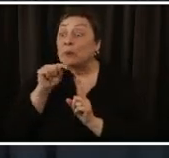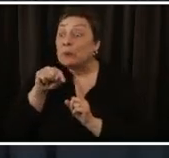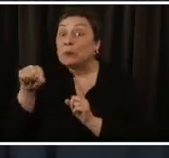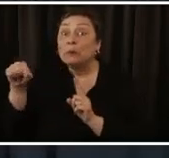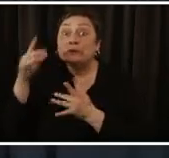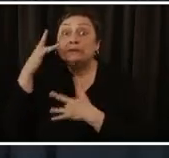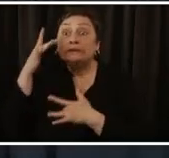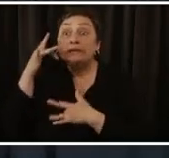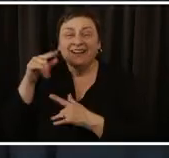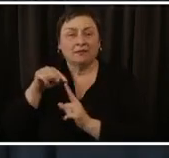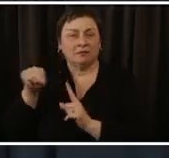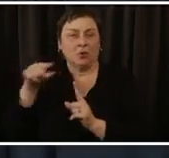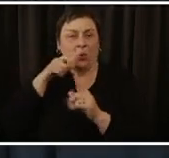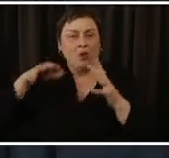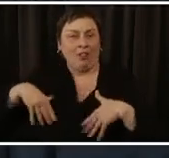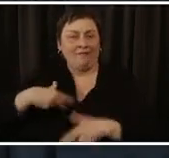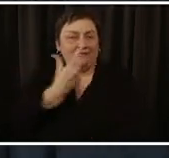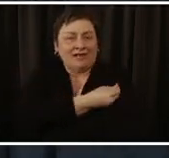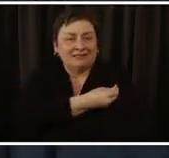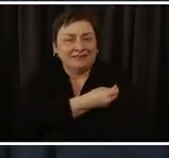those hospitalizations occurring.